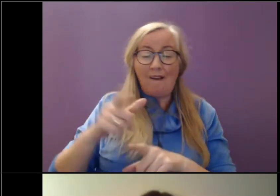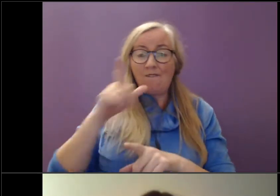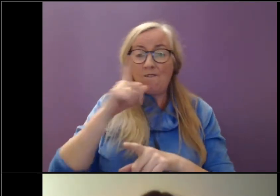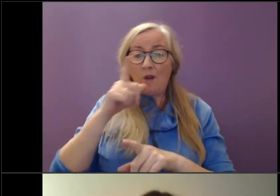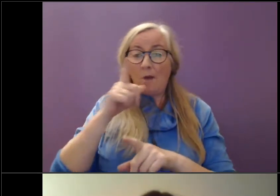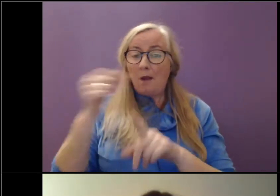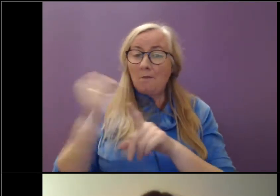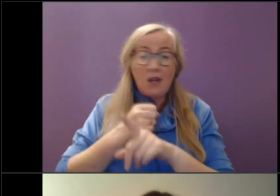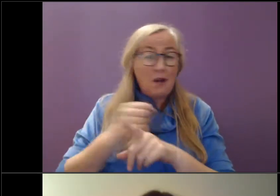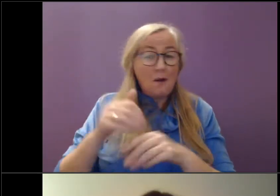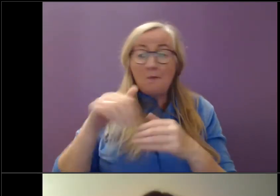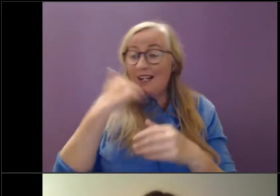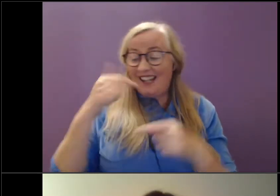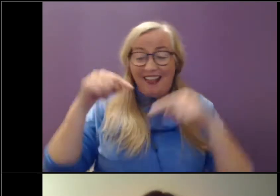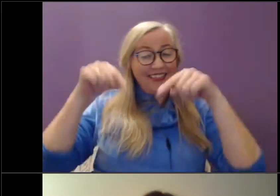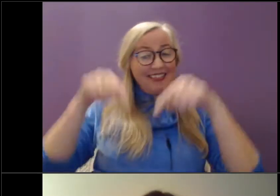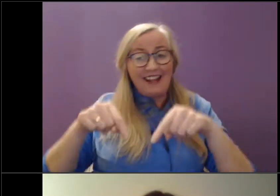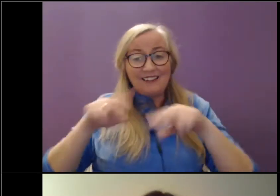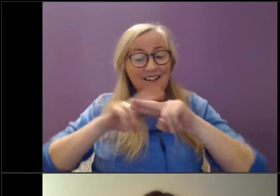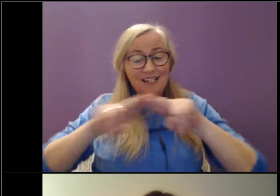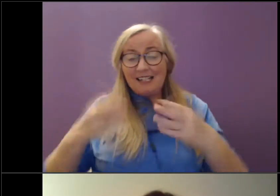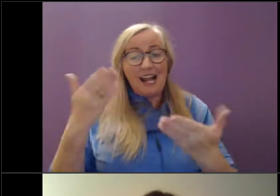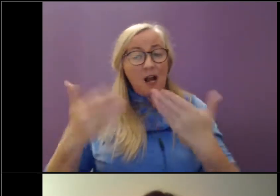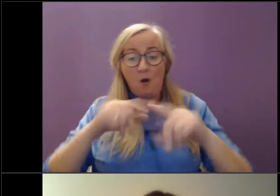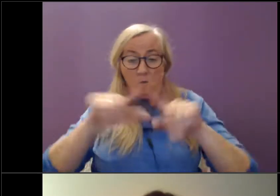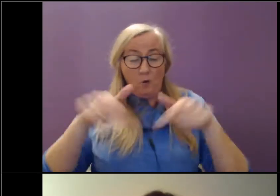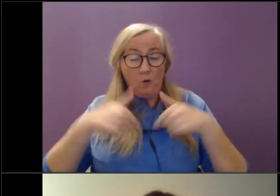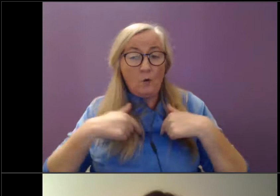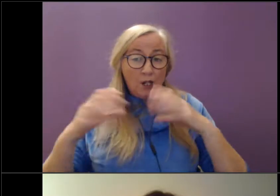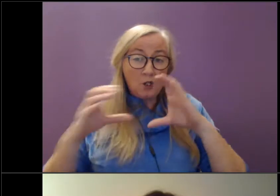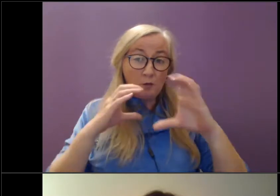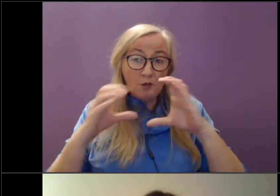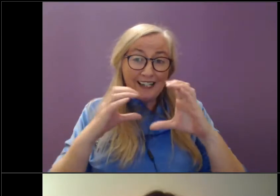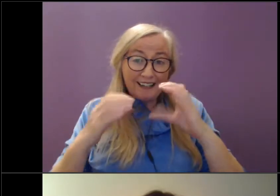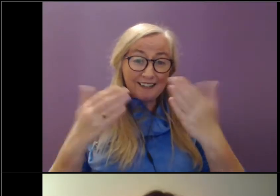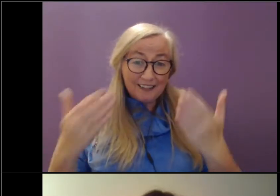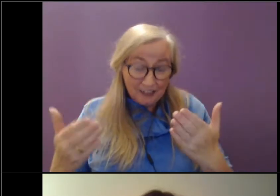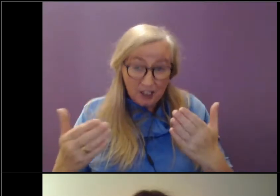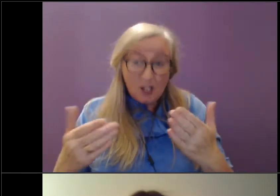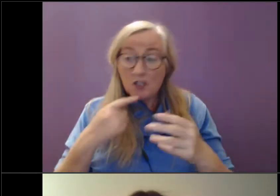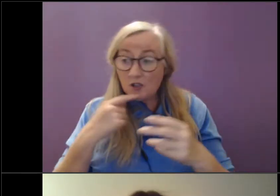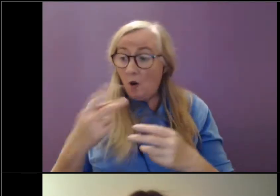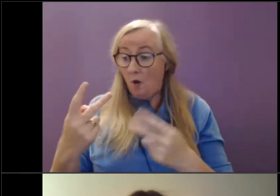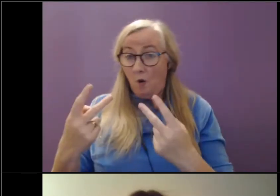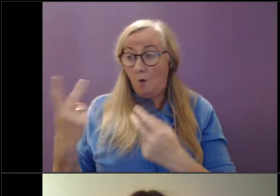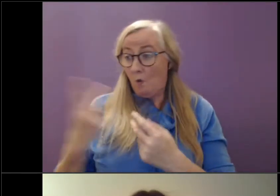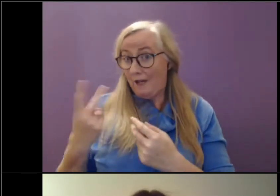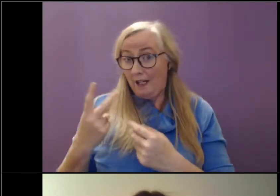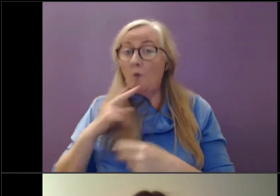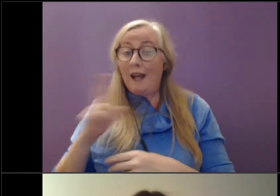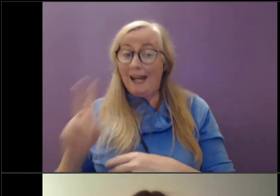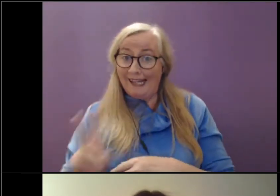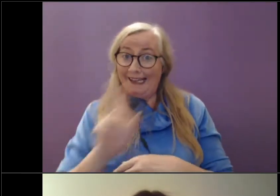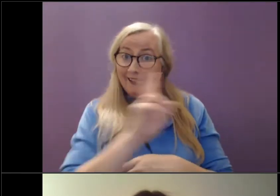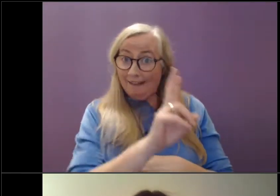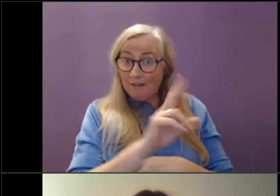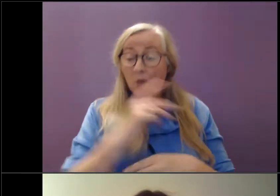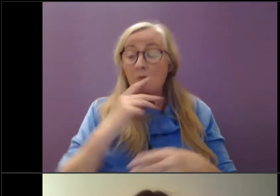how we operate and that's not how we communicate. So we're going to actually leave the room now, and when you calm down, come back to